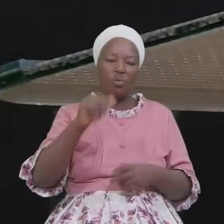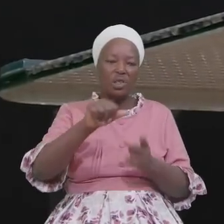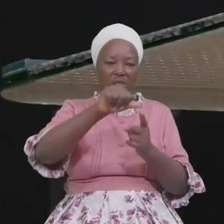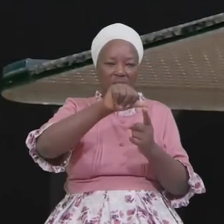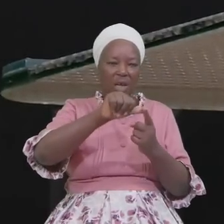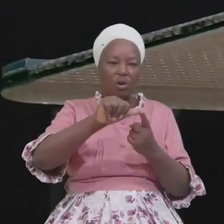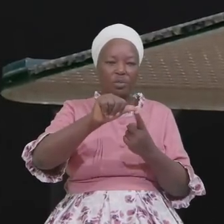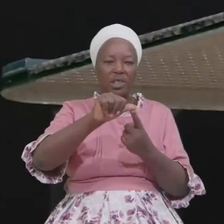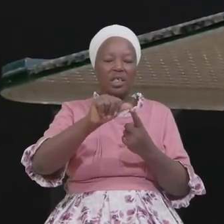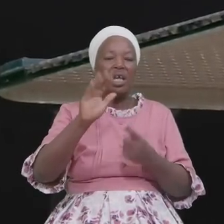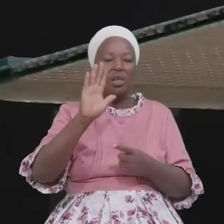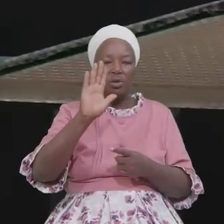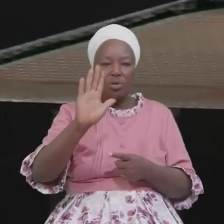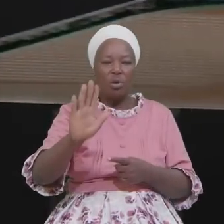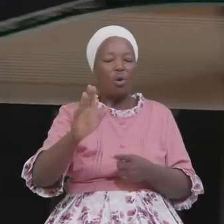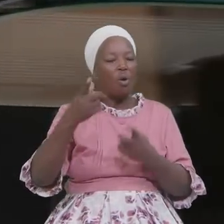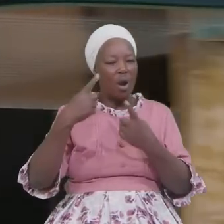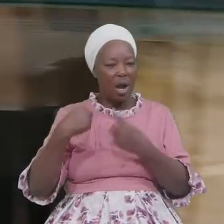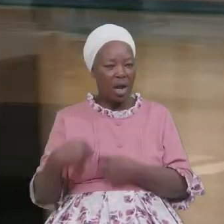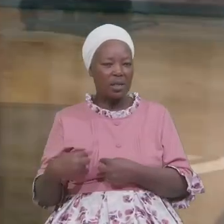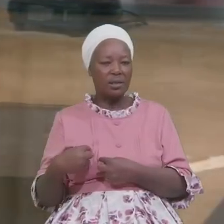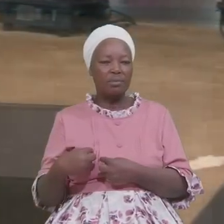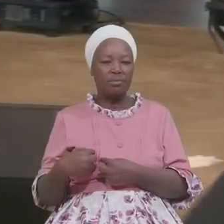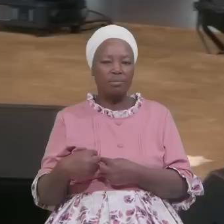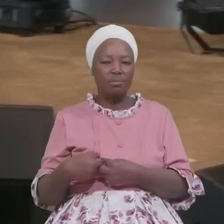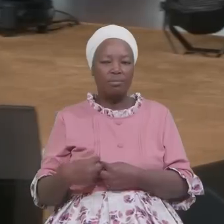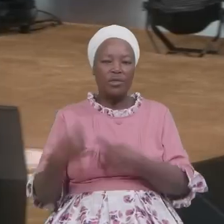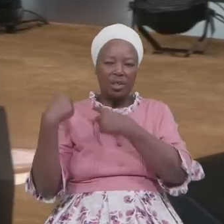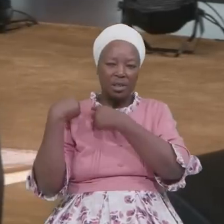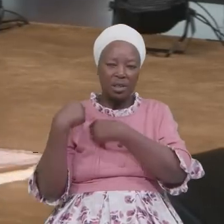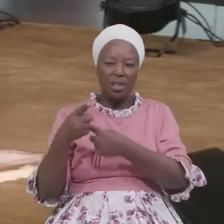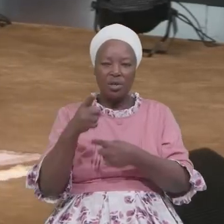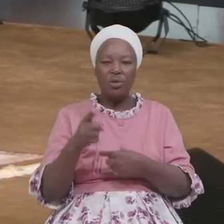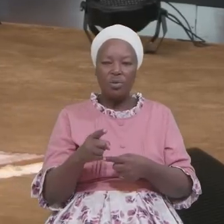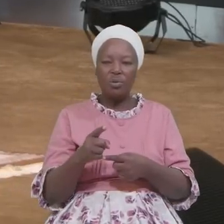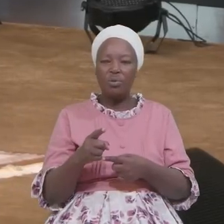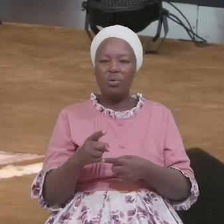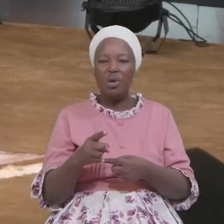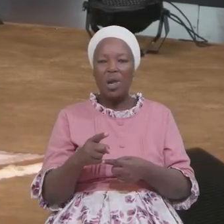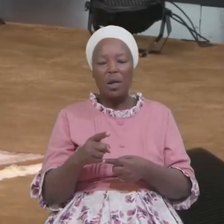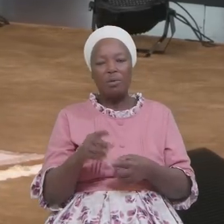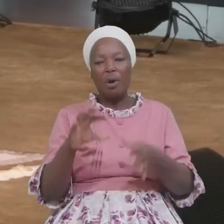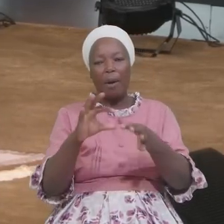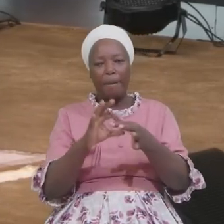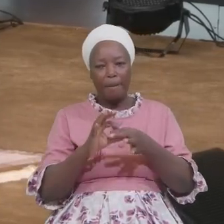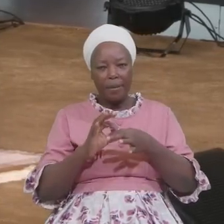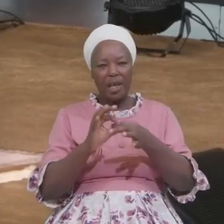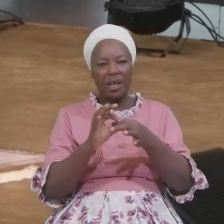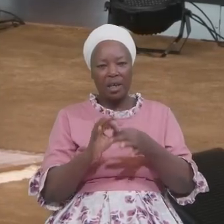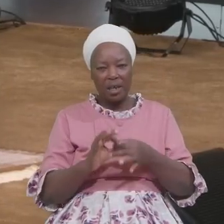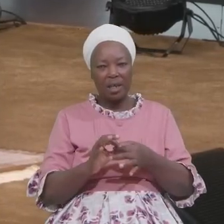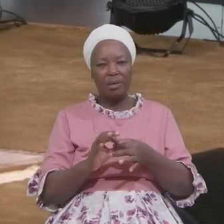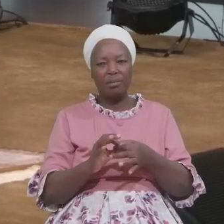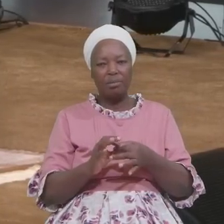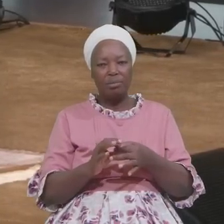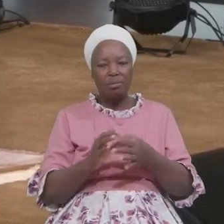circumcise thine heart. Since you became born again, have you thought